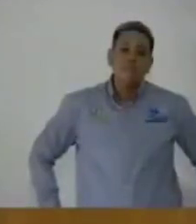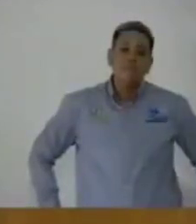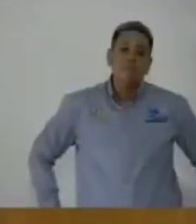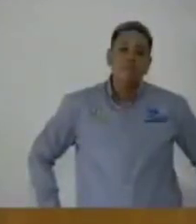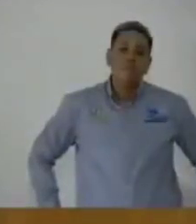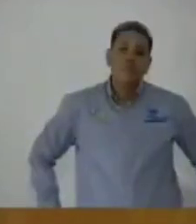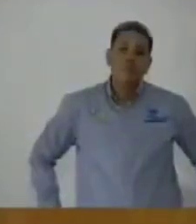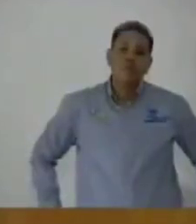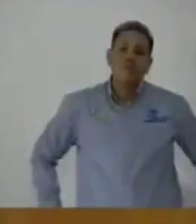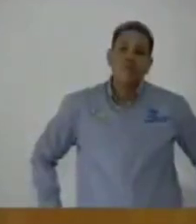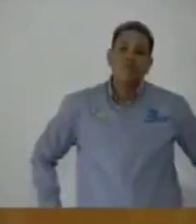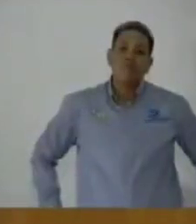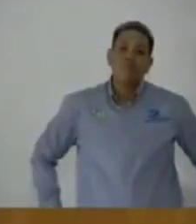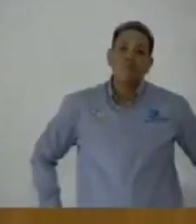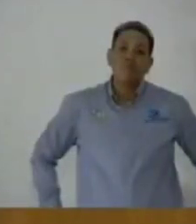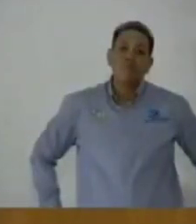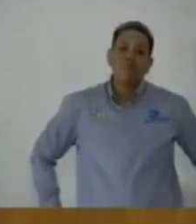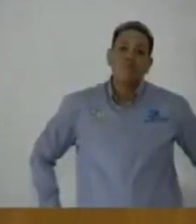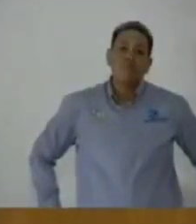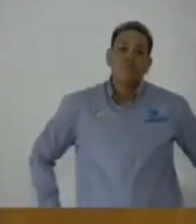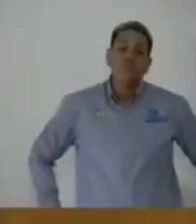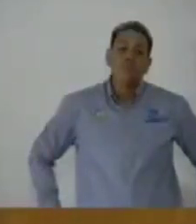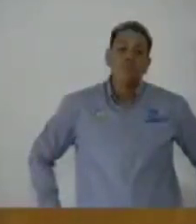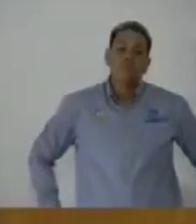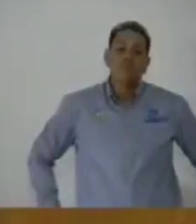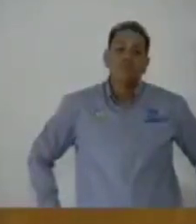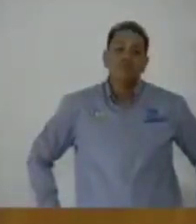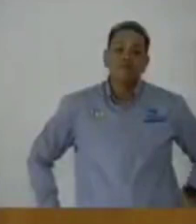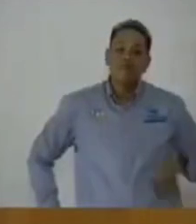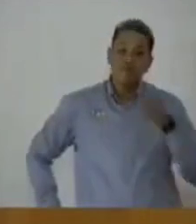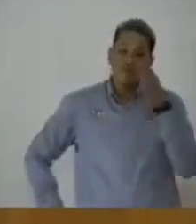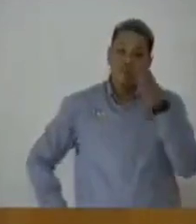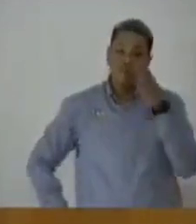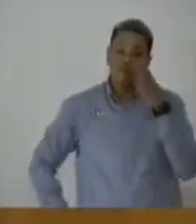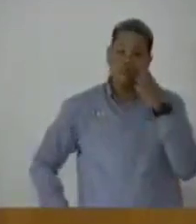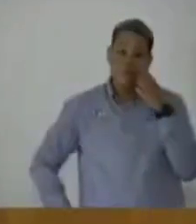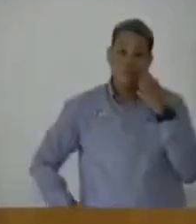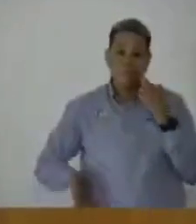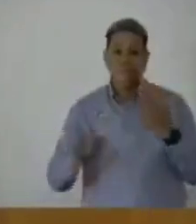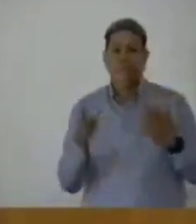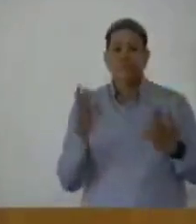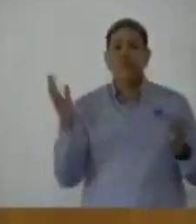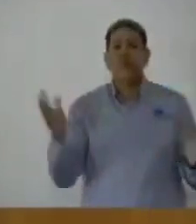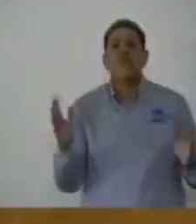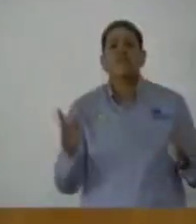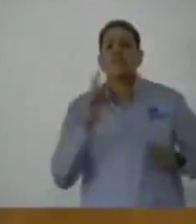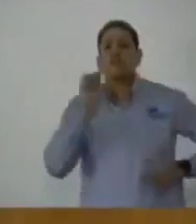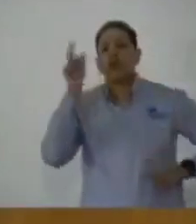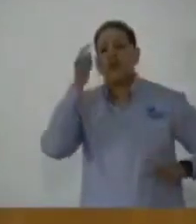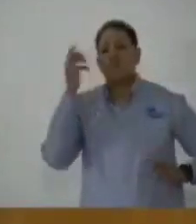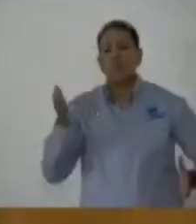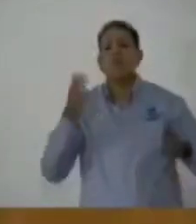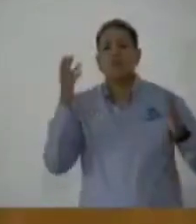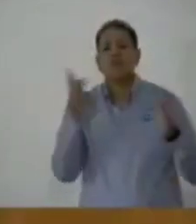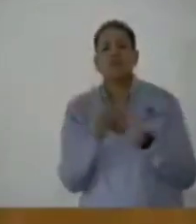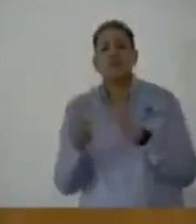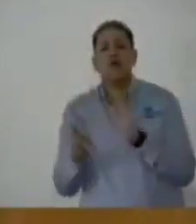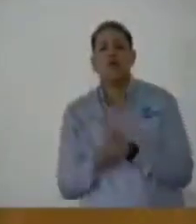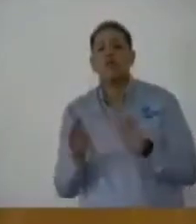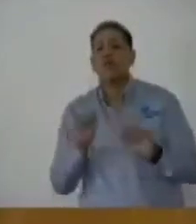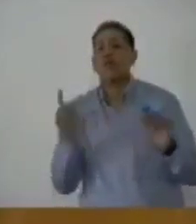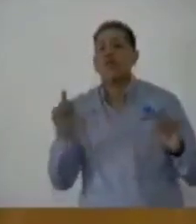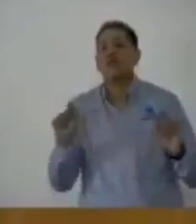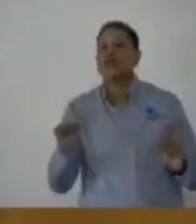No worries. Yeah, I don't know what every business is afraid to say. So the conversation then really lies in government's proposed policies. No one